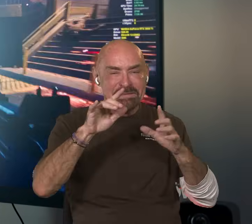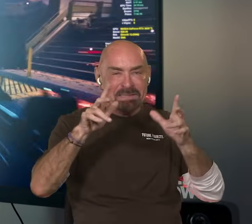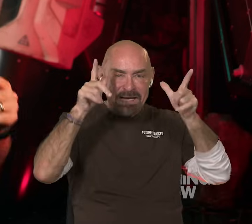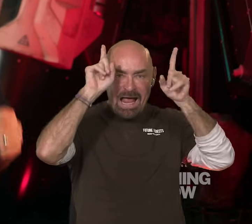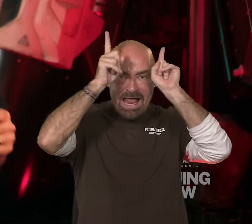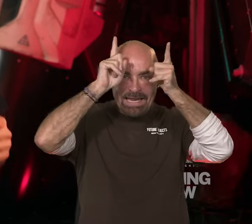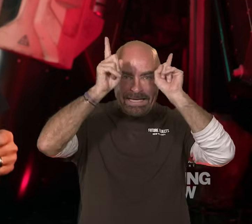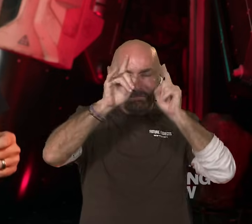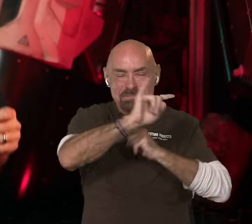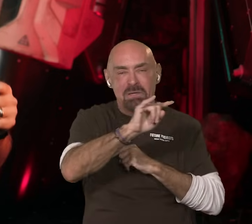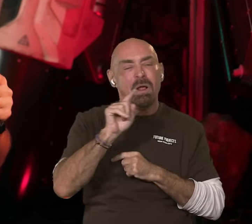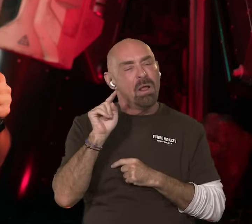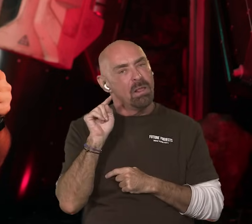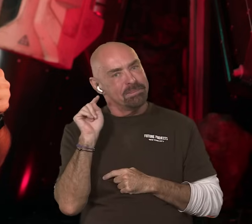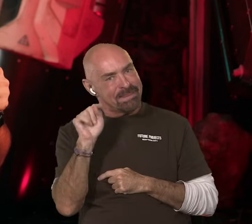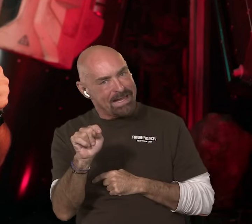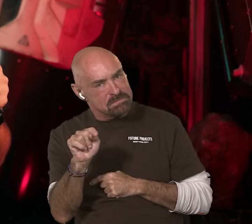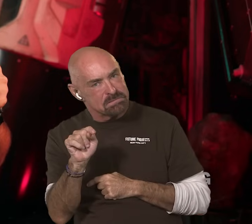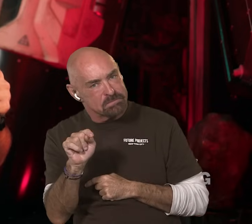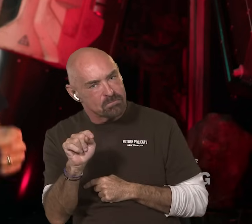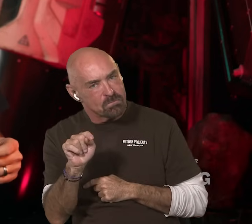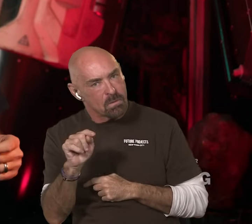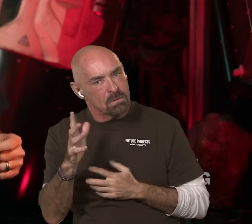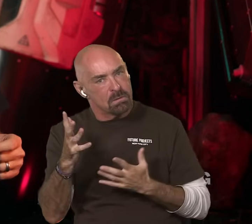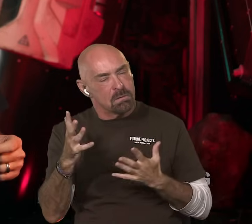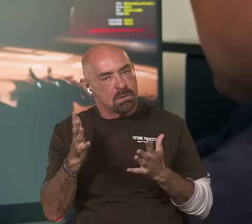odds. Those moments are what